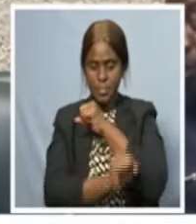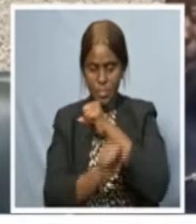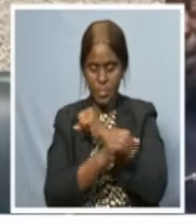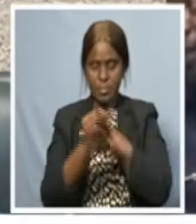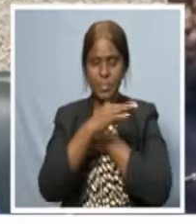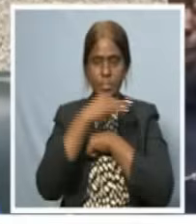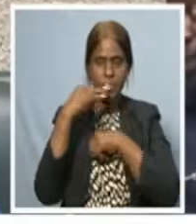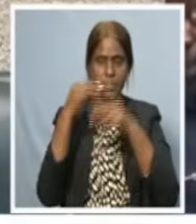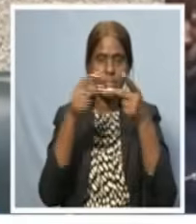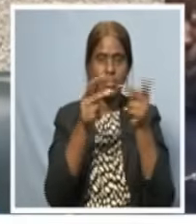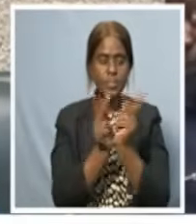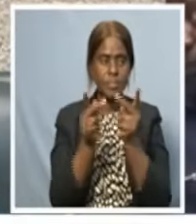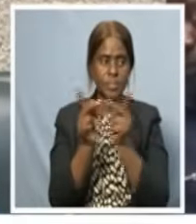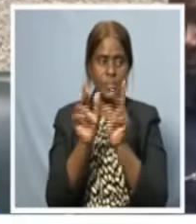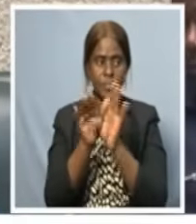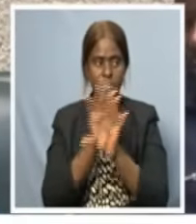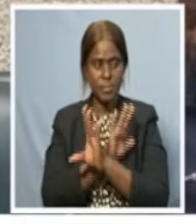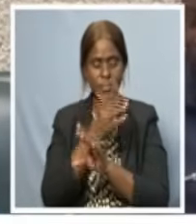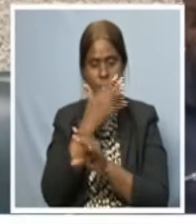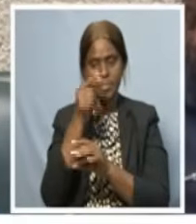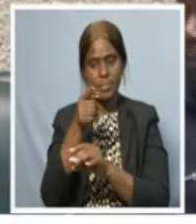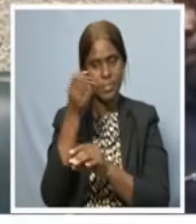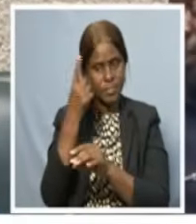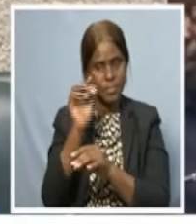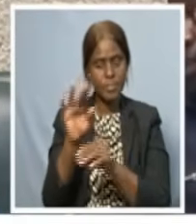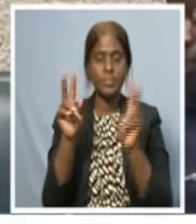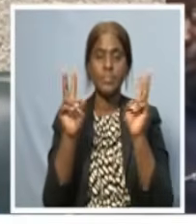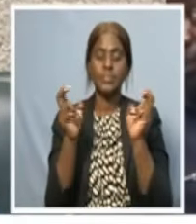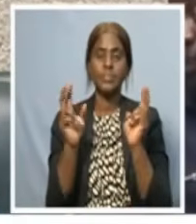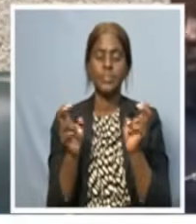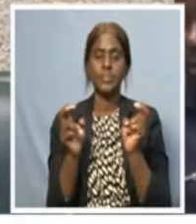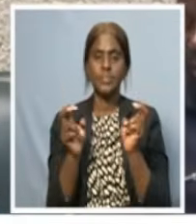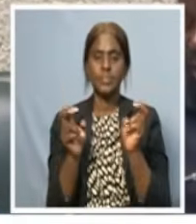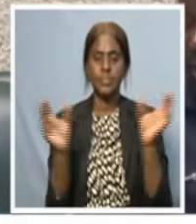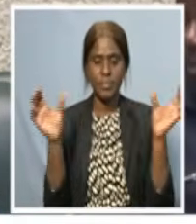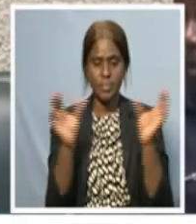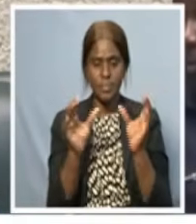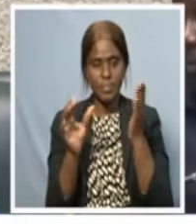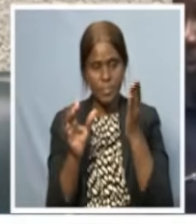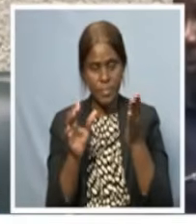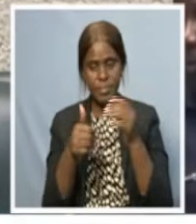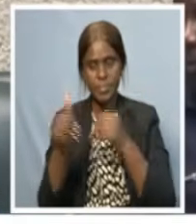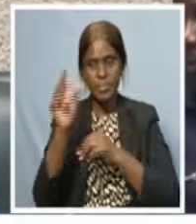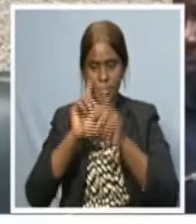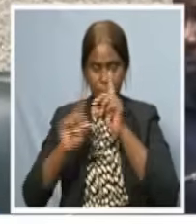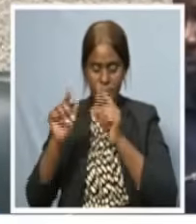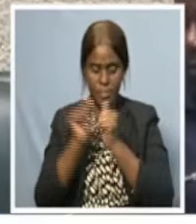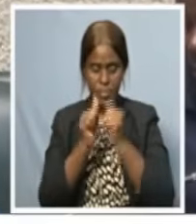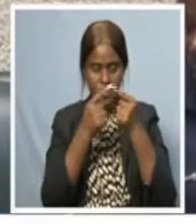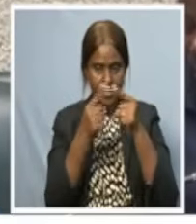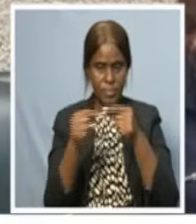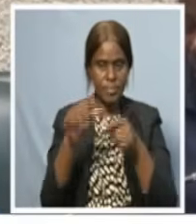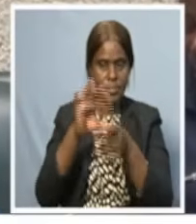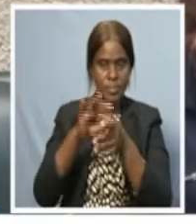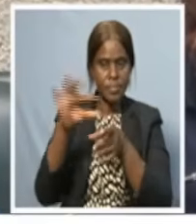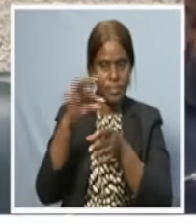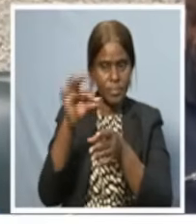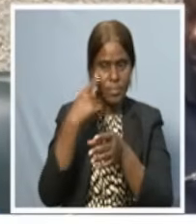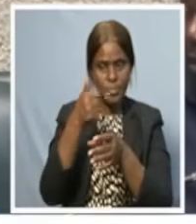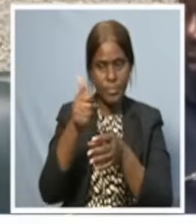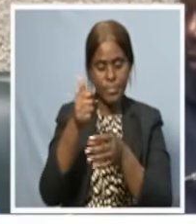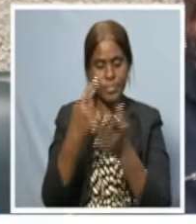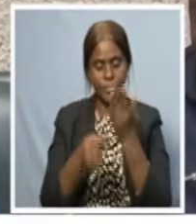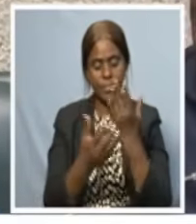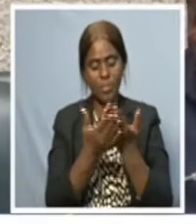farm blocks in Zambia to better understand the topic. The committee interacted with several stakeholders